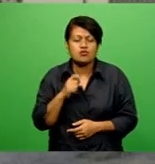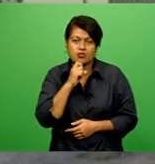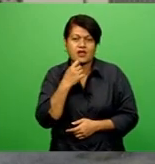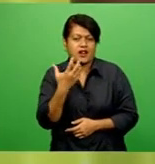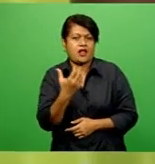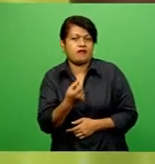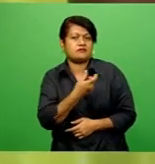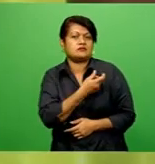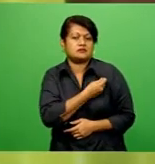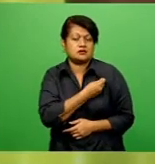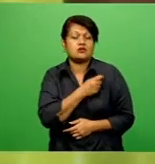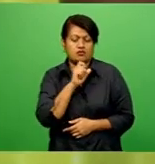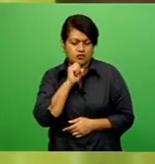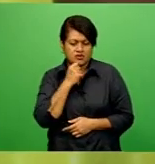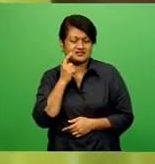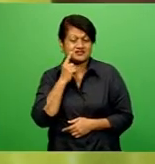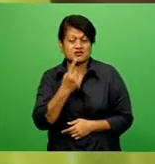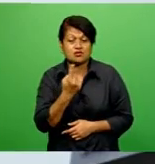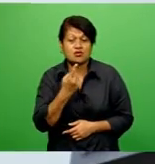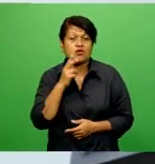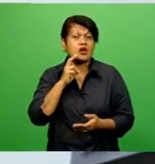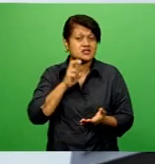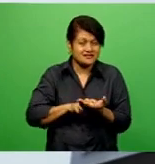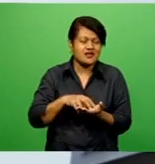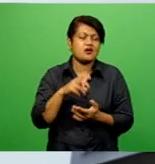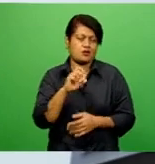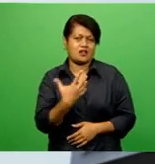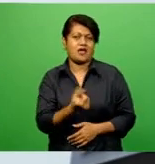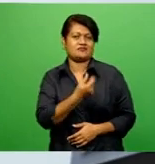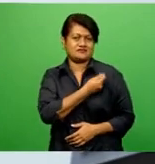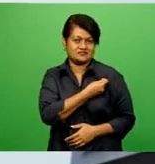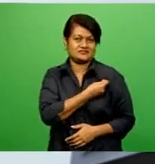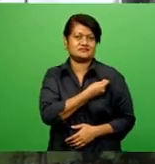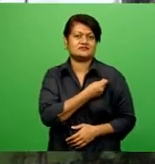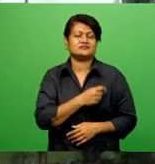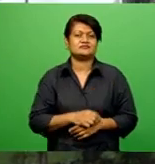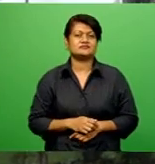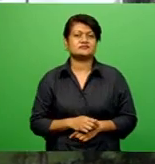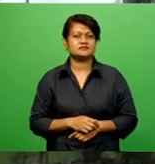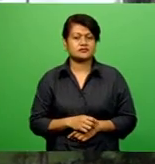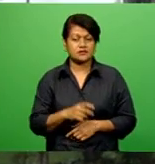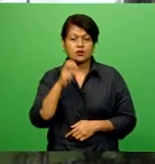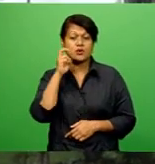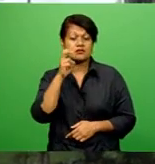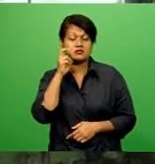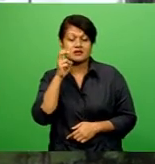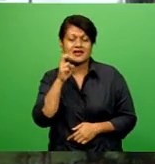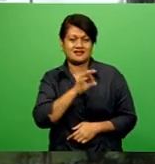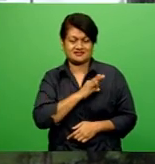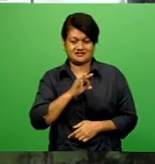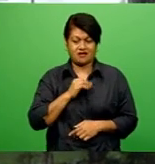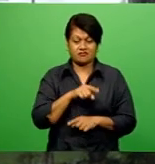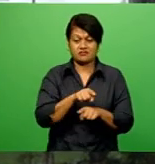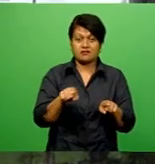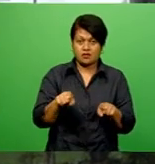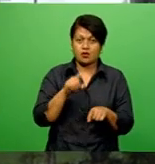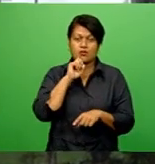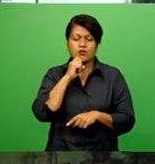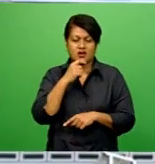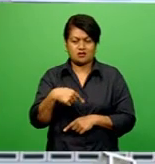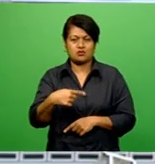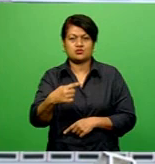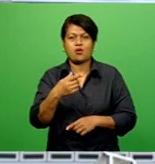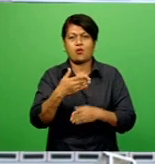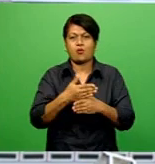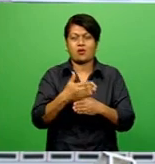it according to those that we have registered. The ministry last week completed the training of the staff who will be carrying out the groundwork.